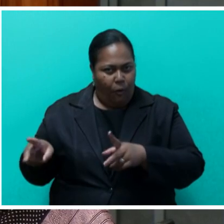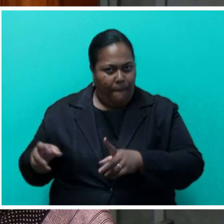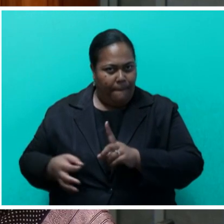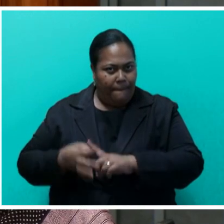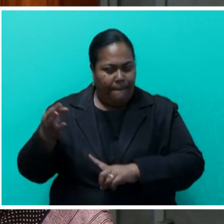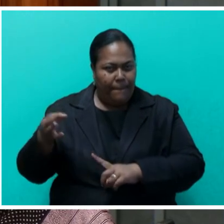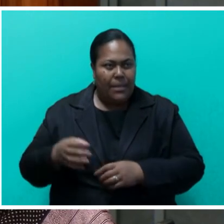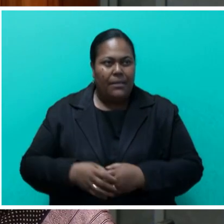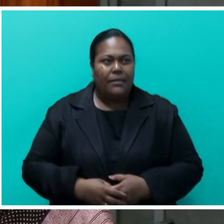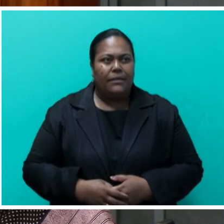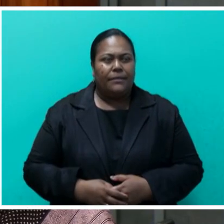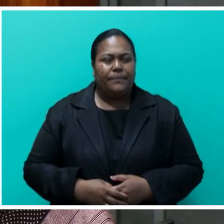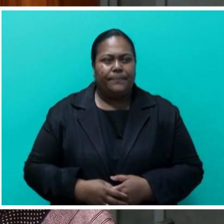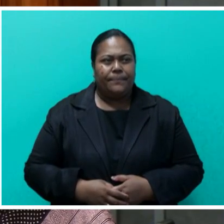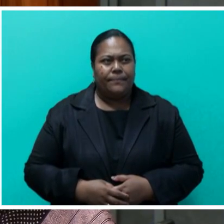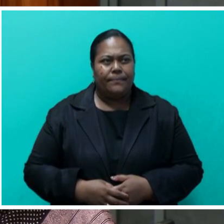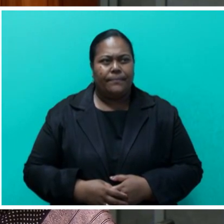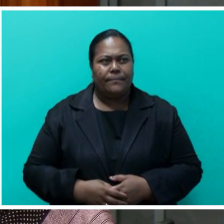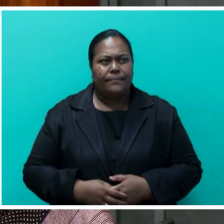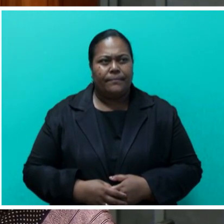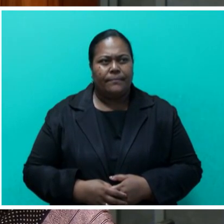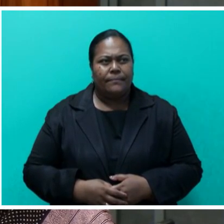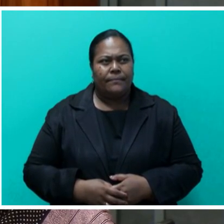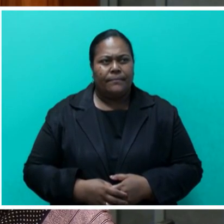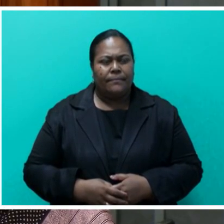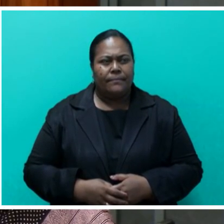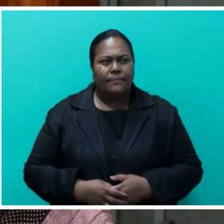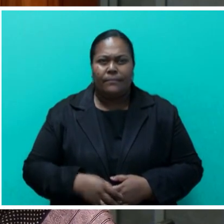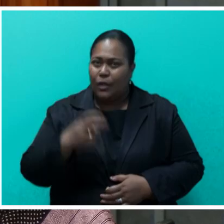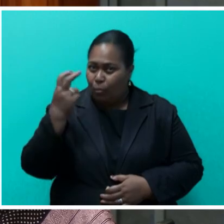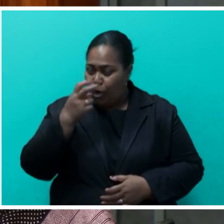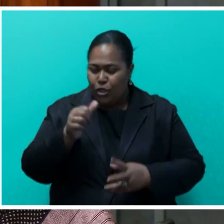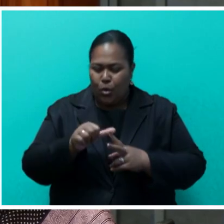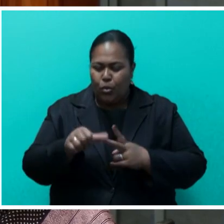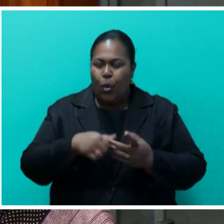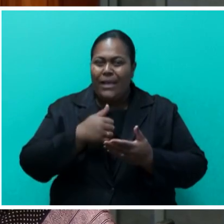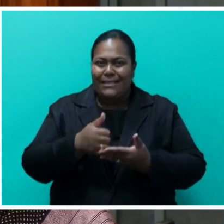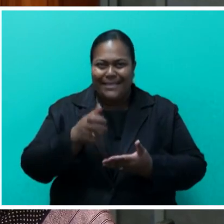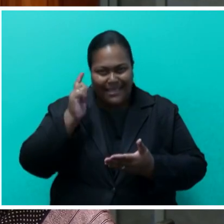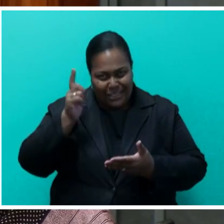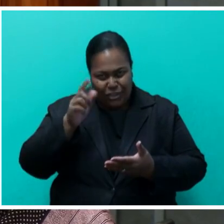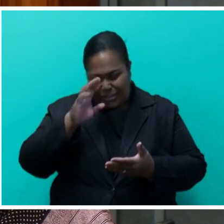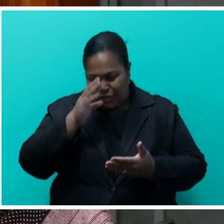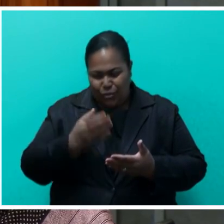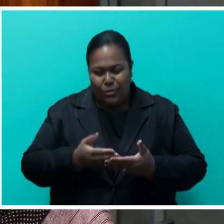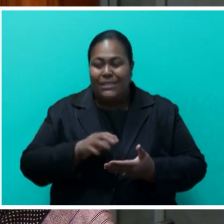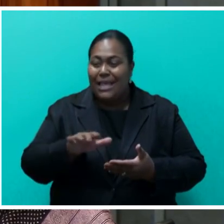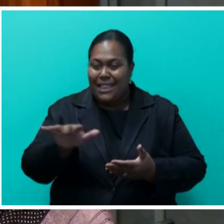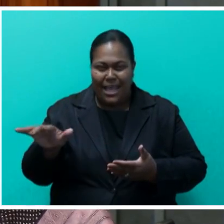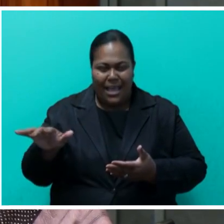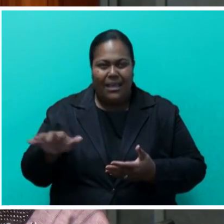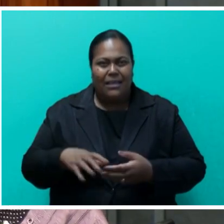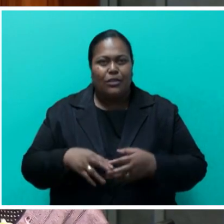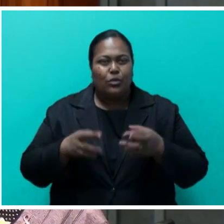crucial role in the monitoring and also assisting the teachers and students in their respective